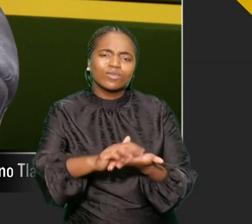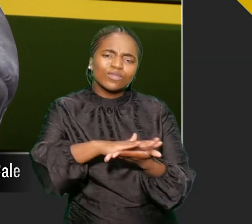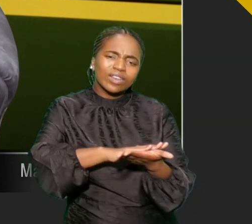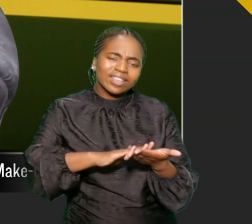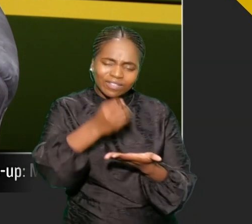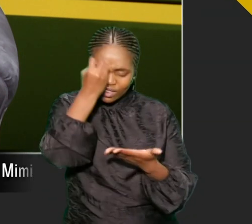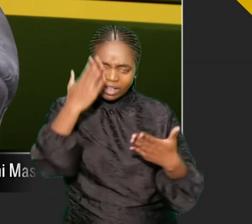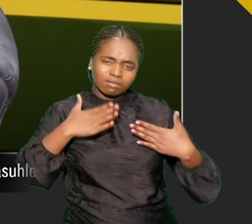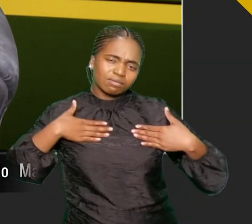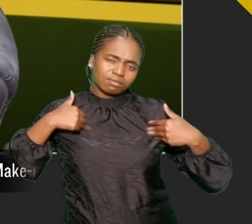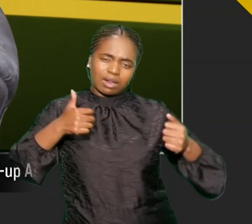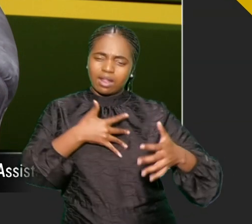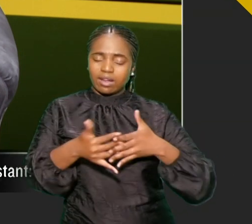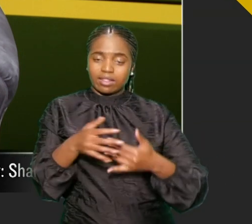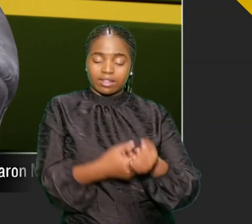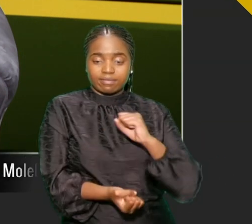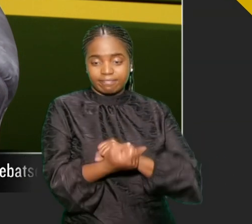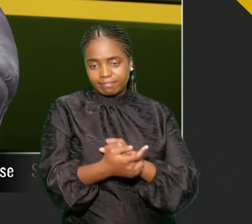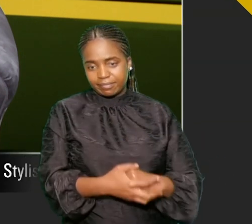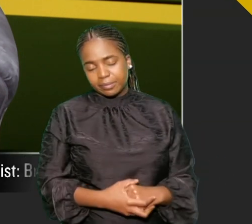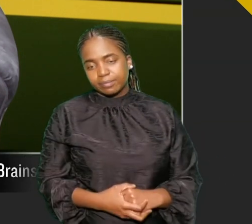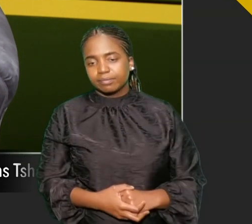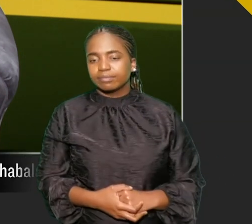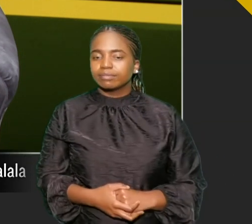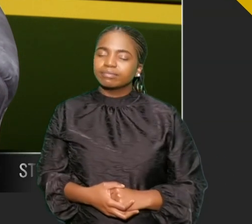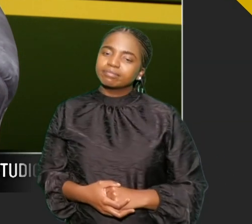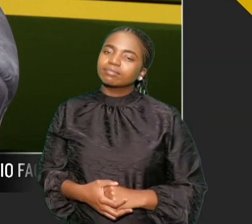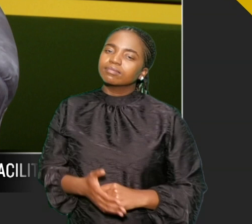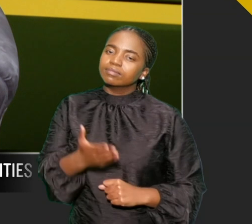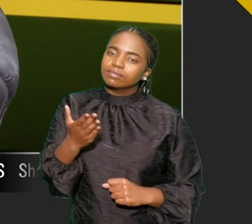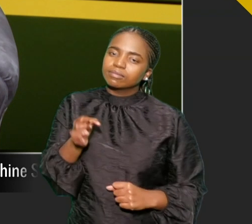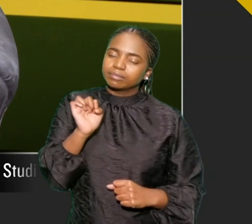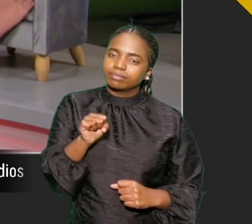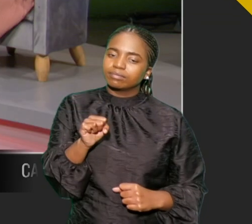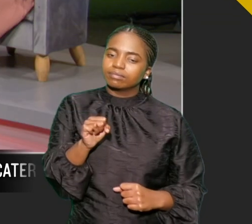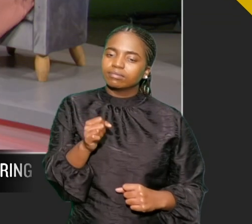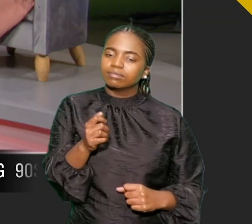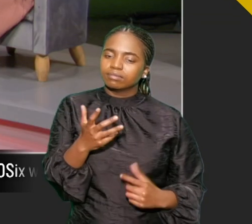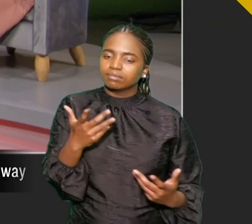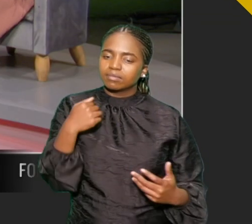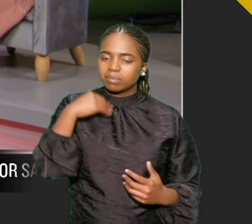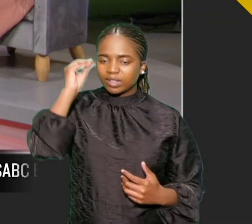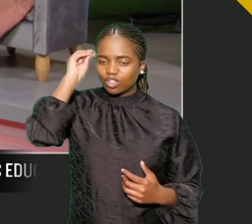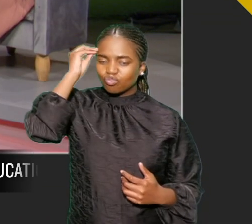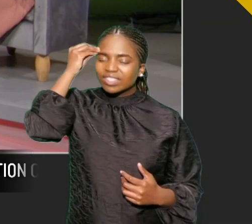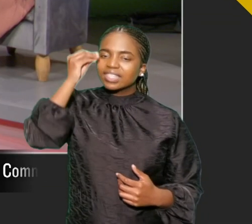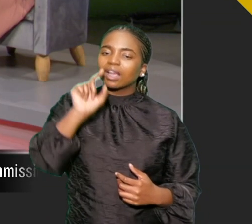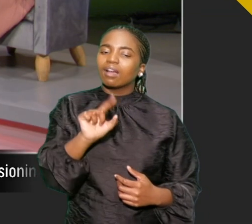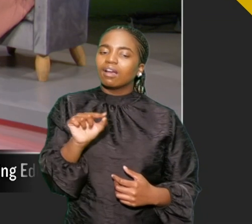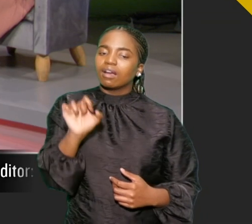crisis in anything that you've experienced kulesi sikhathi sakho. I mean, for me it's quite an interesting thing,